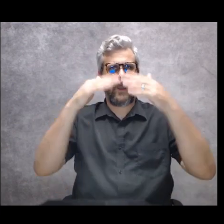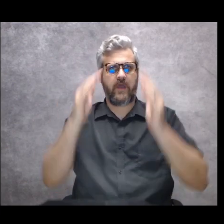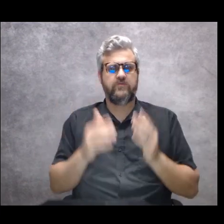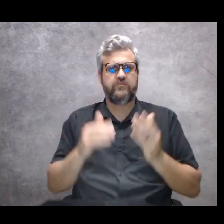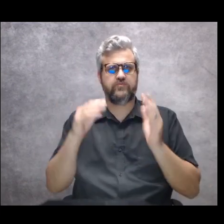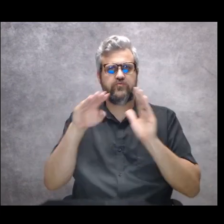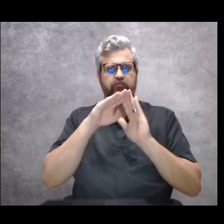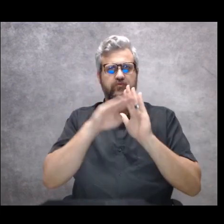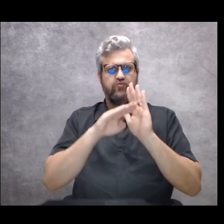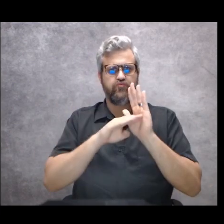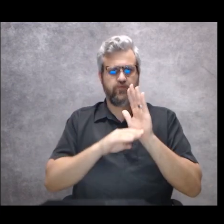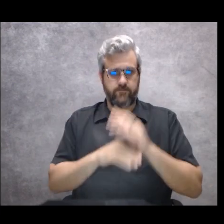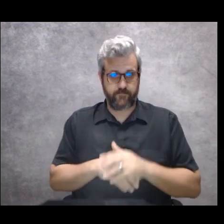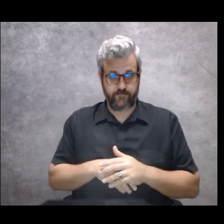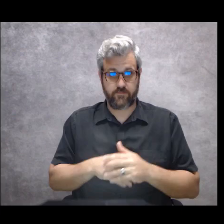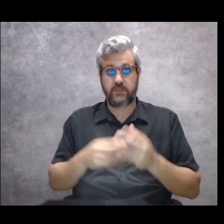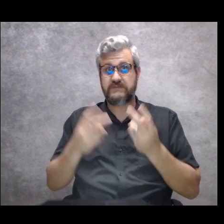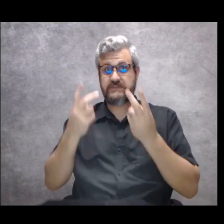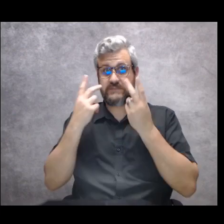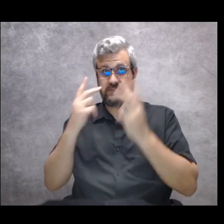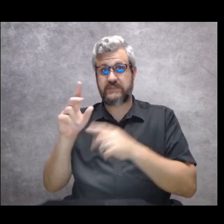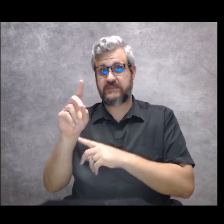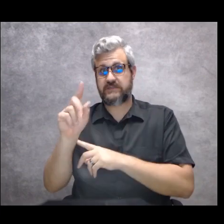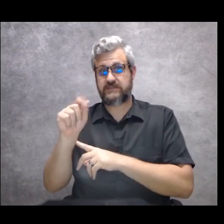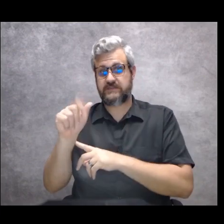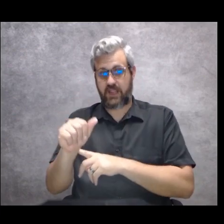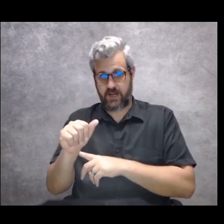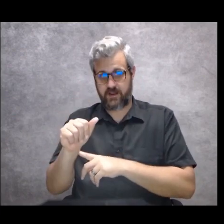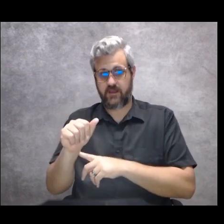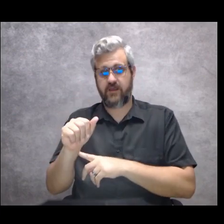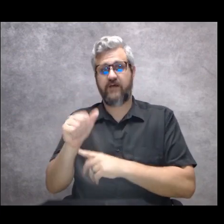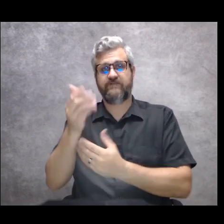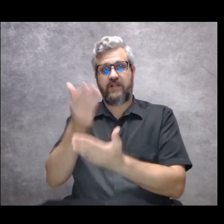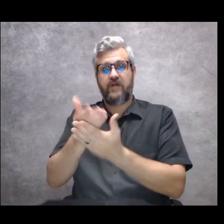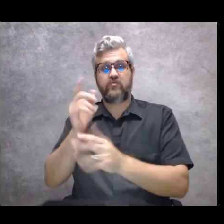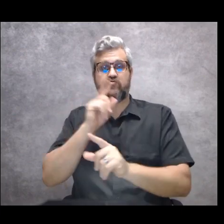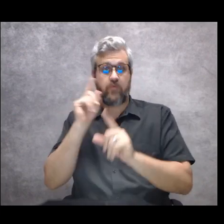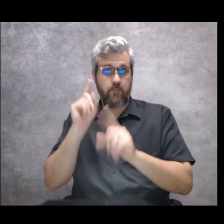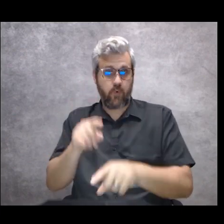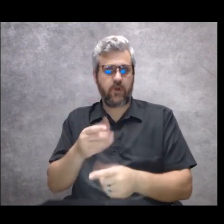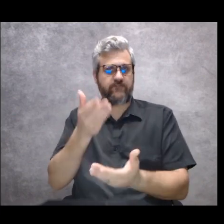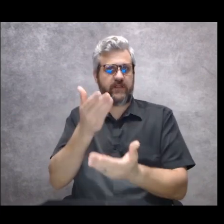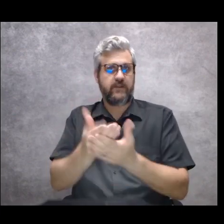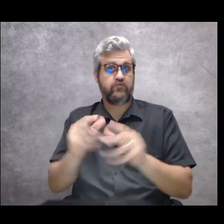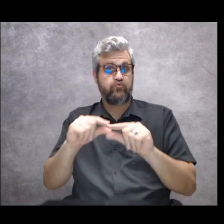See Data Validation Report and Validation Groups for more information.